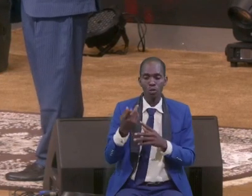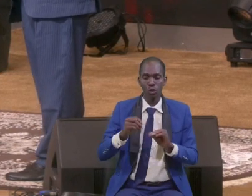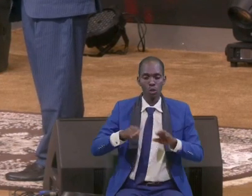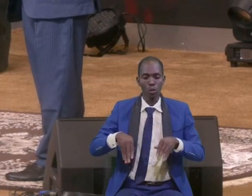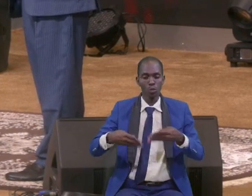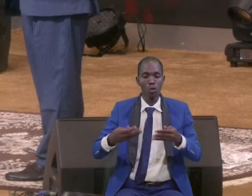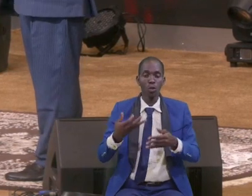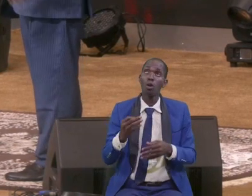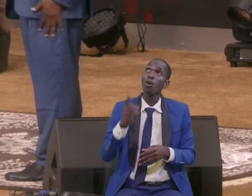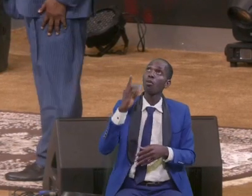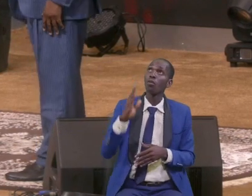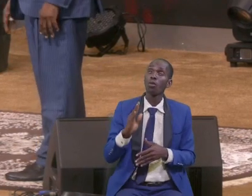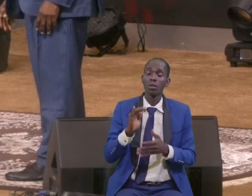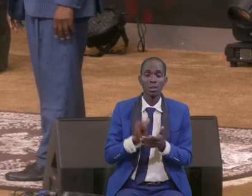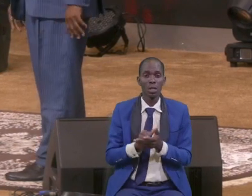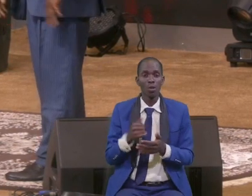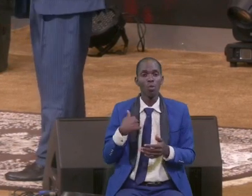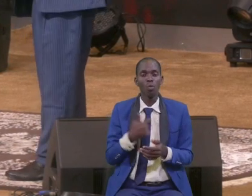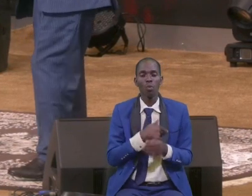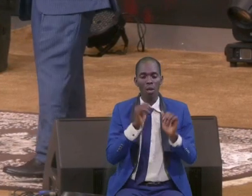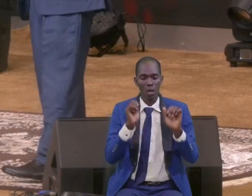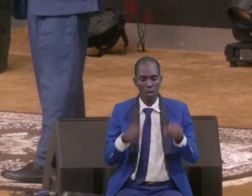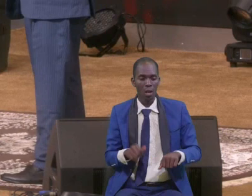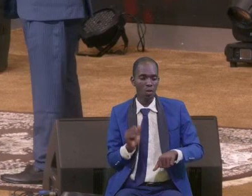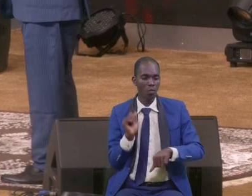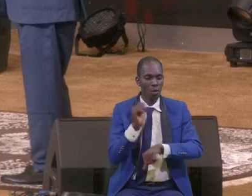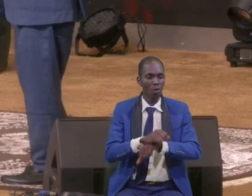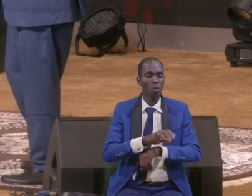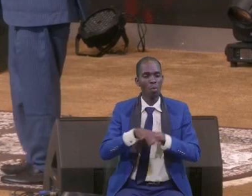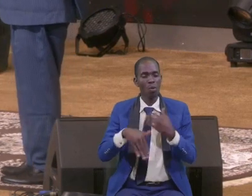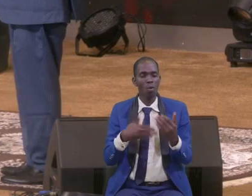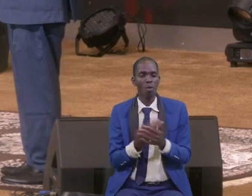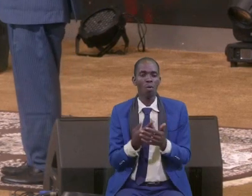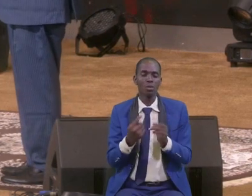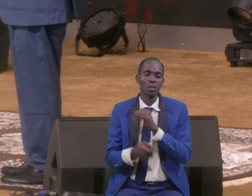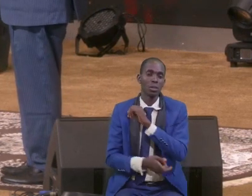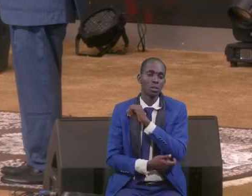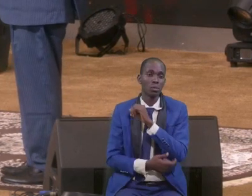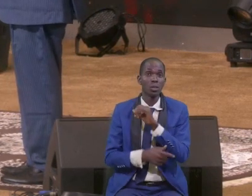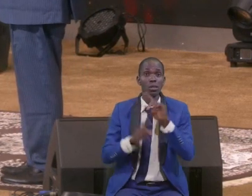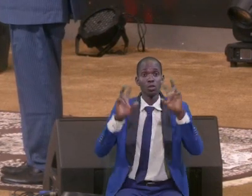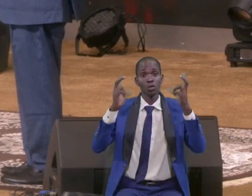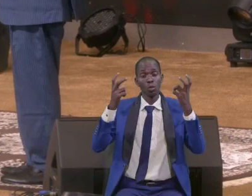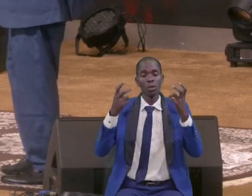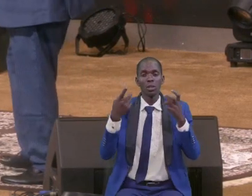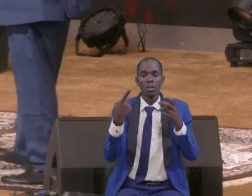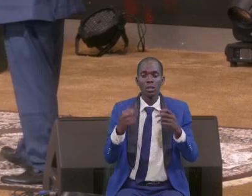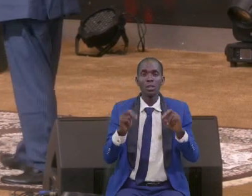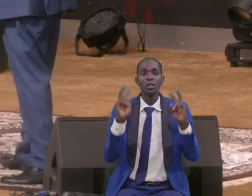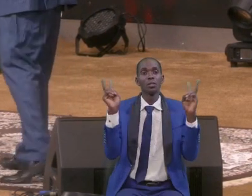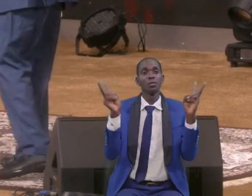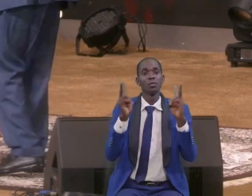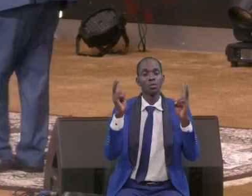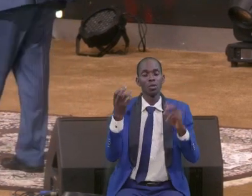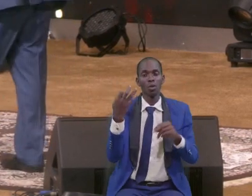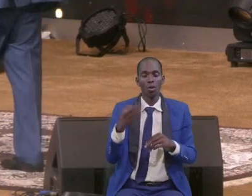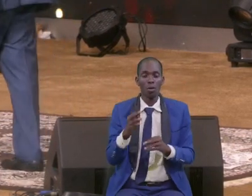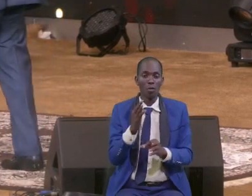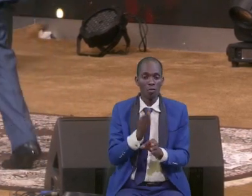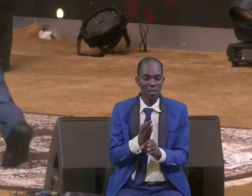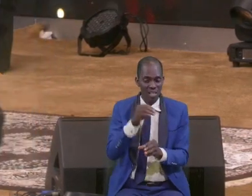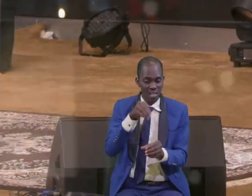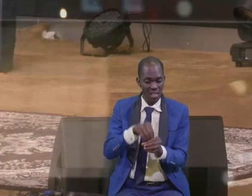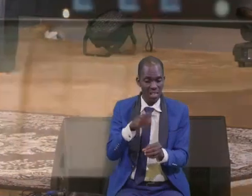be triumphant, we can be overcomers. That's why we're talking about the triumph of faith. It's the faith we